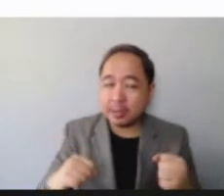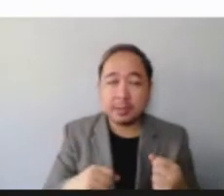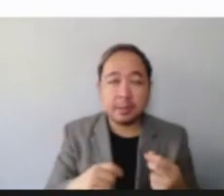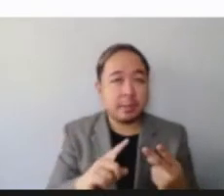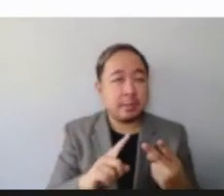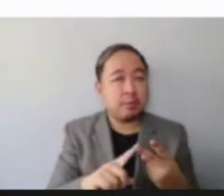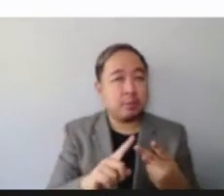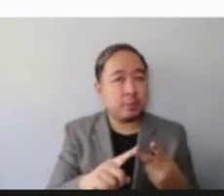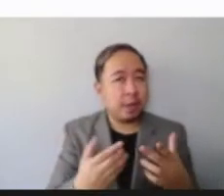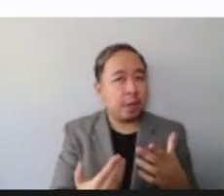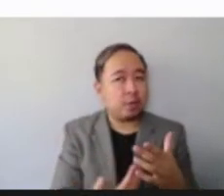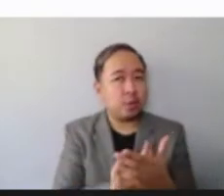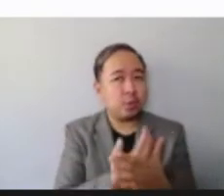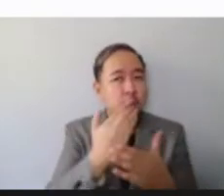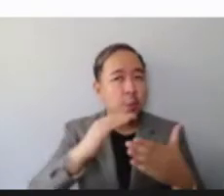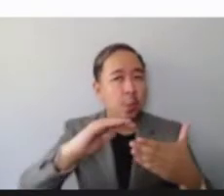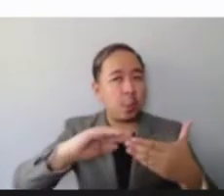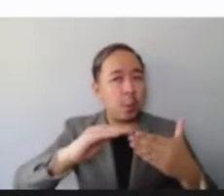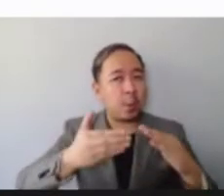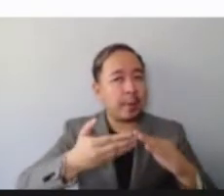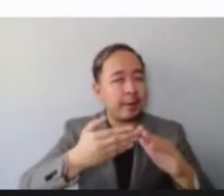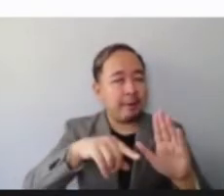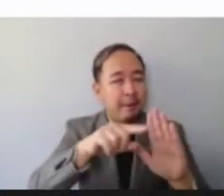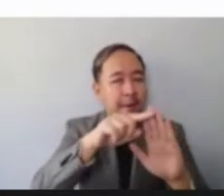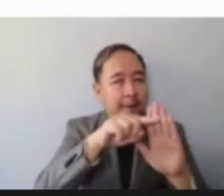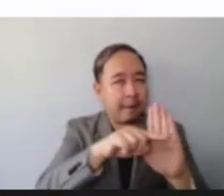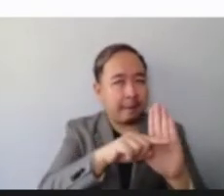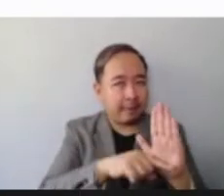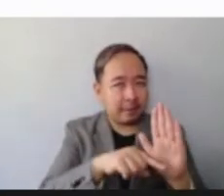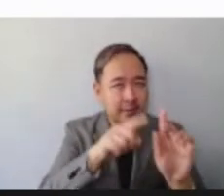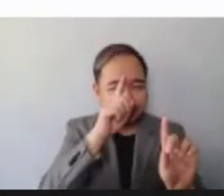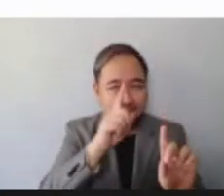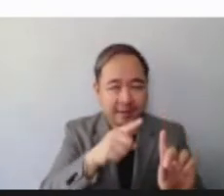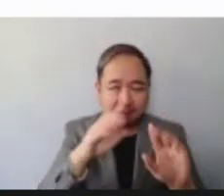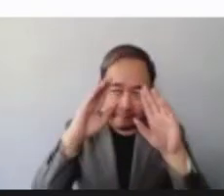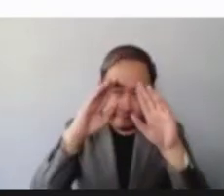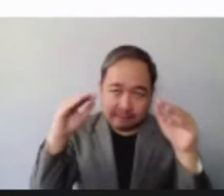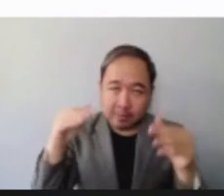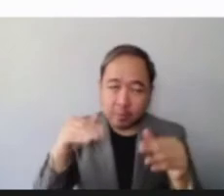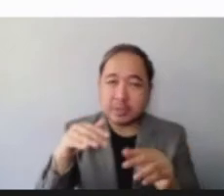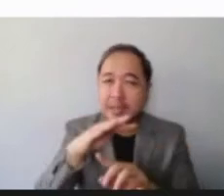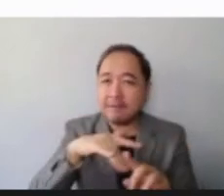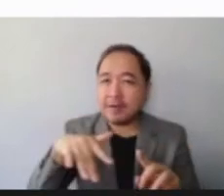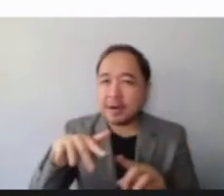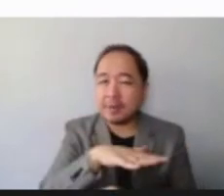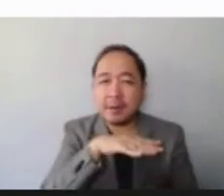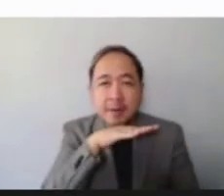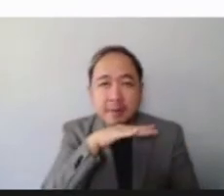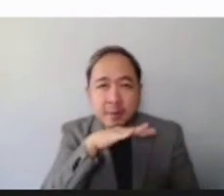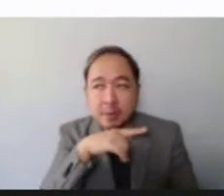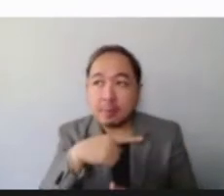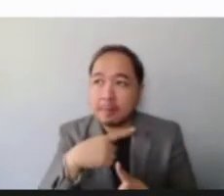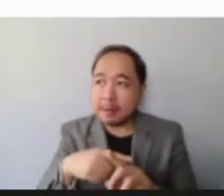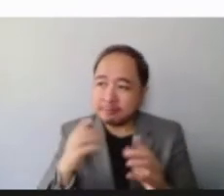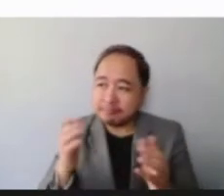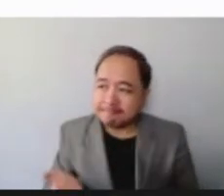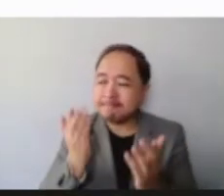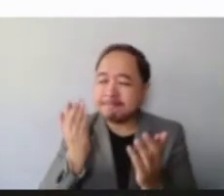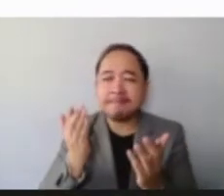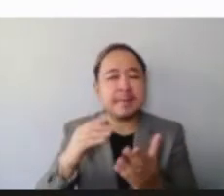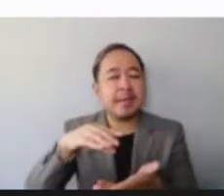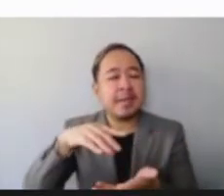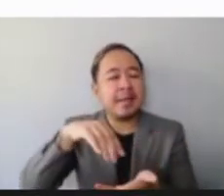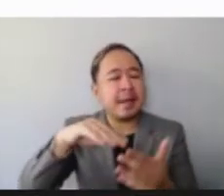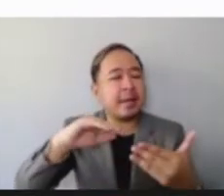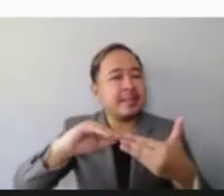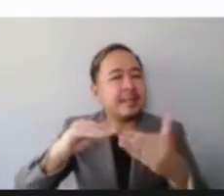which decouples urbanization from environmental pollution and strengthens City climate action and progress